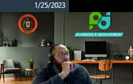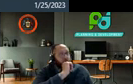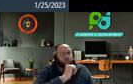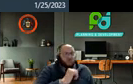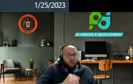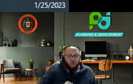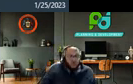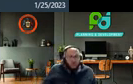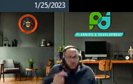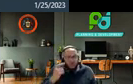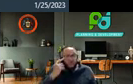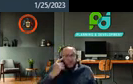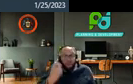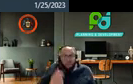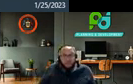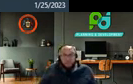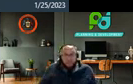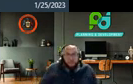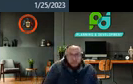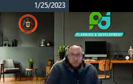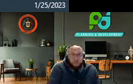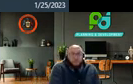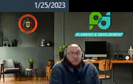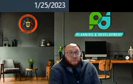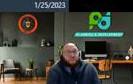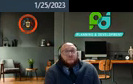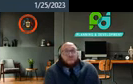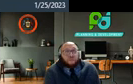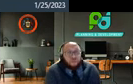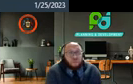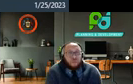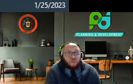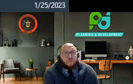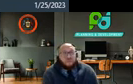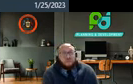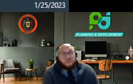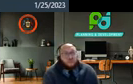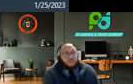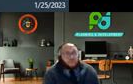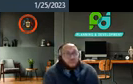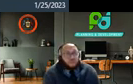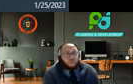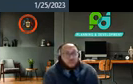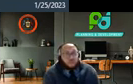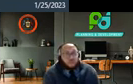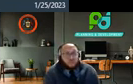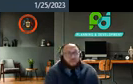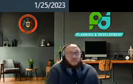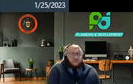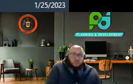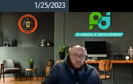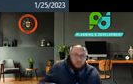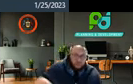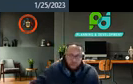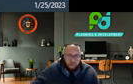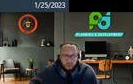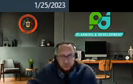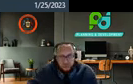get and also, you know, the ordering in terms of, you know, which nominations are we going to be reviewing on which nights. we're working on those details right